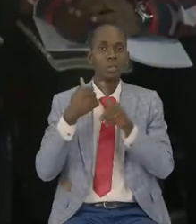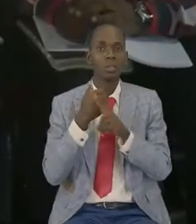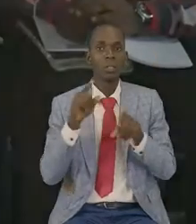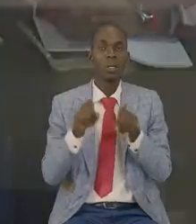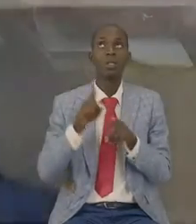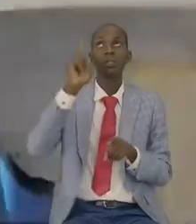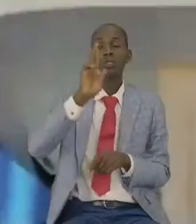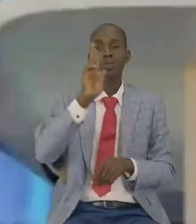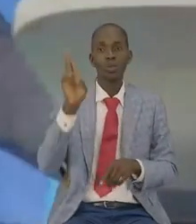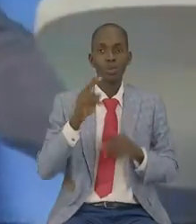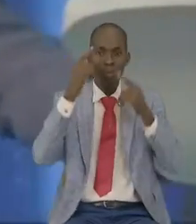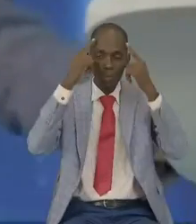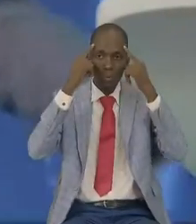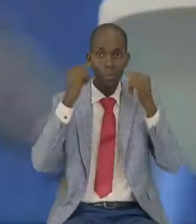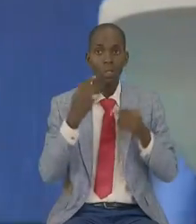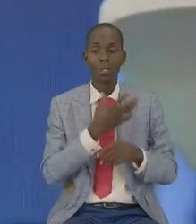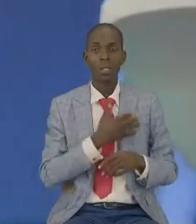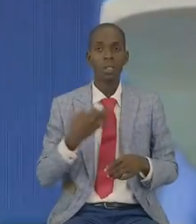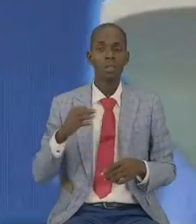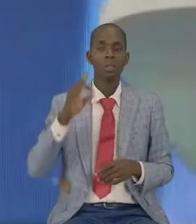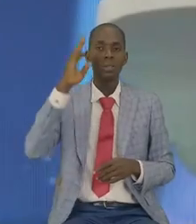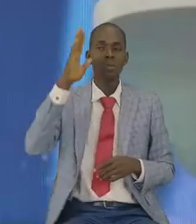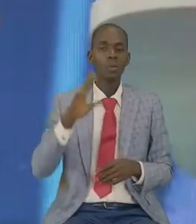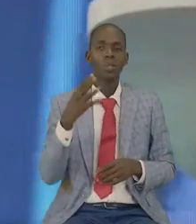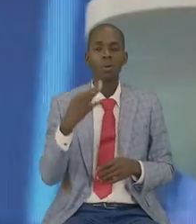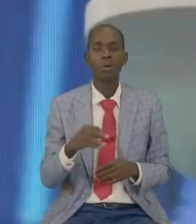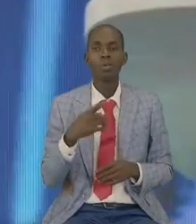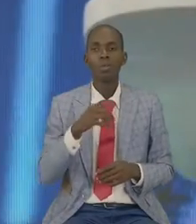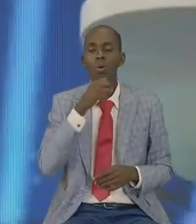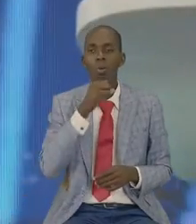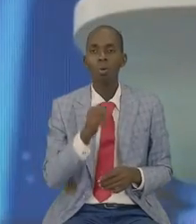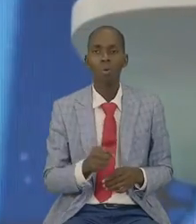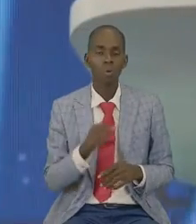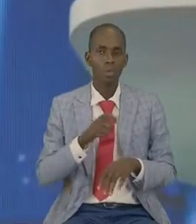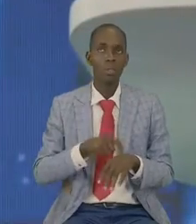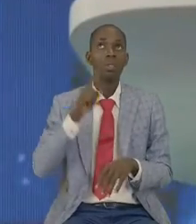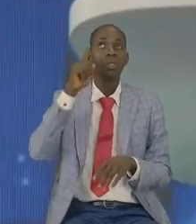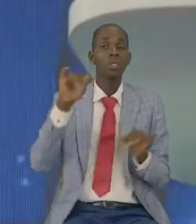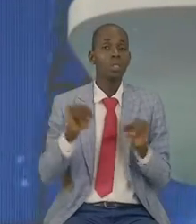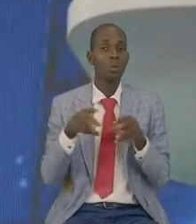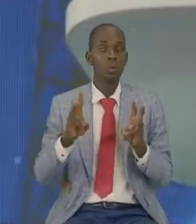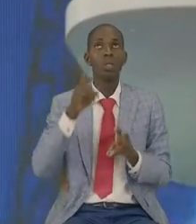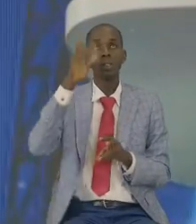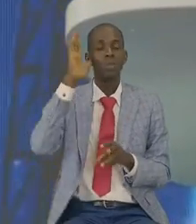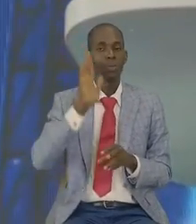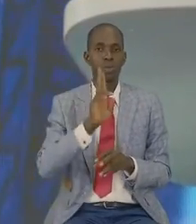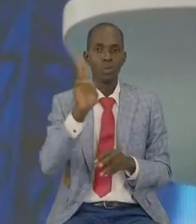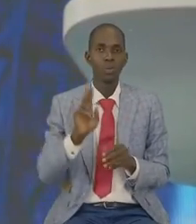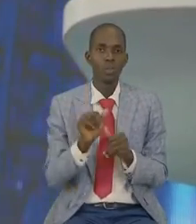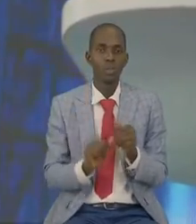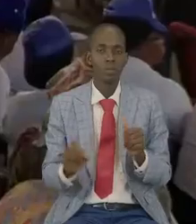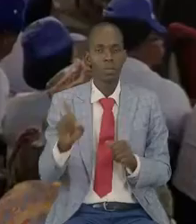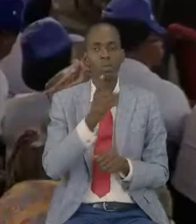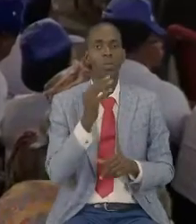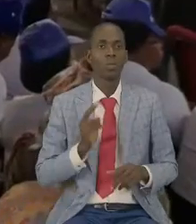Moses and the ministers of days of old, in that same way, he will use every one of